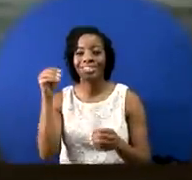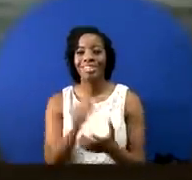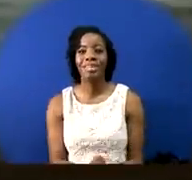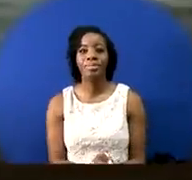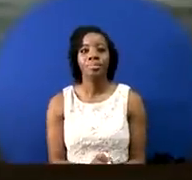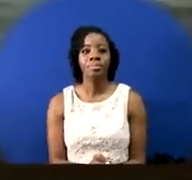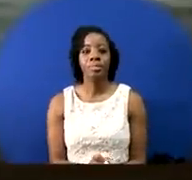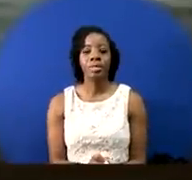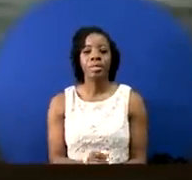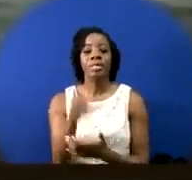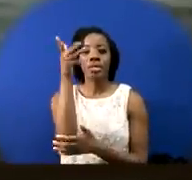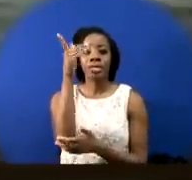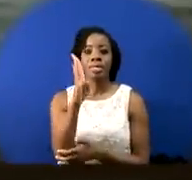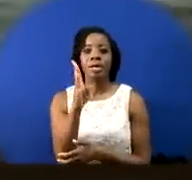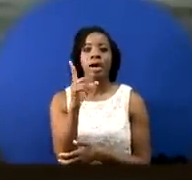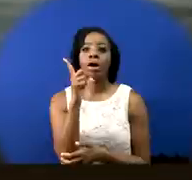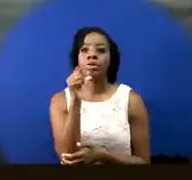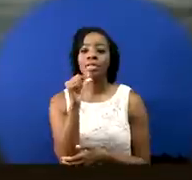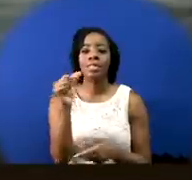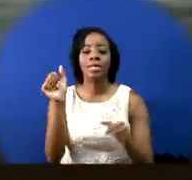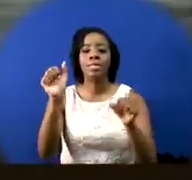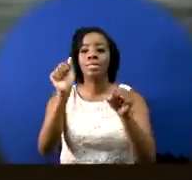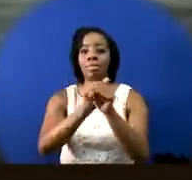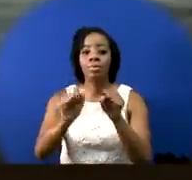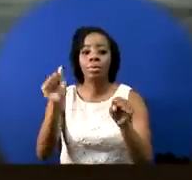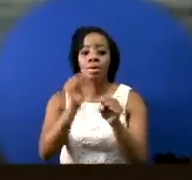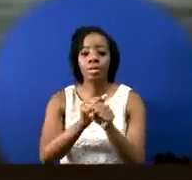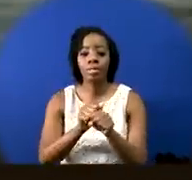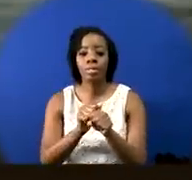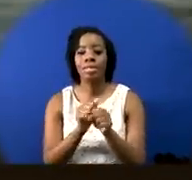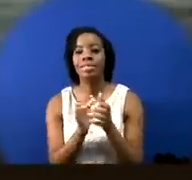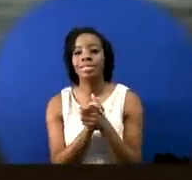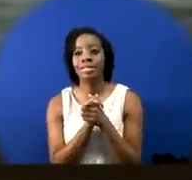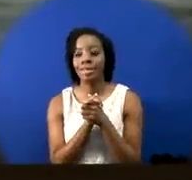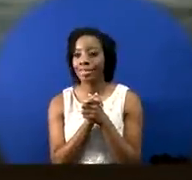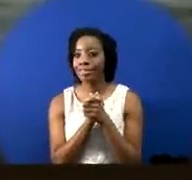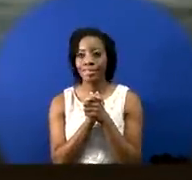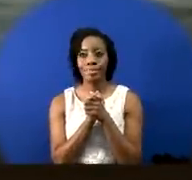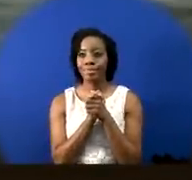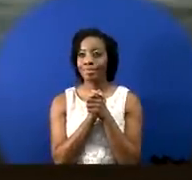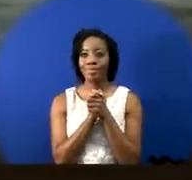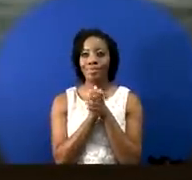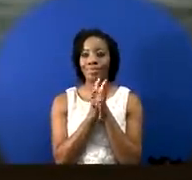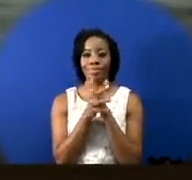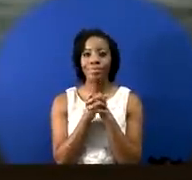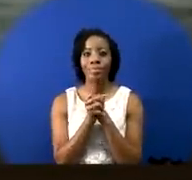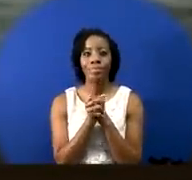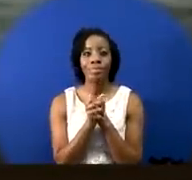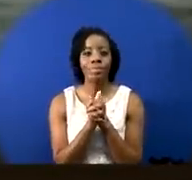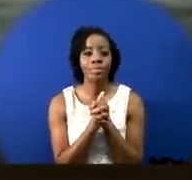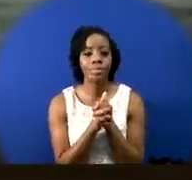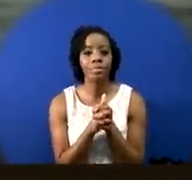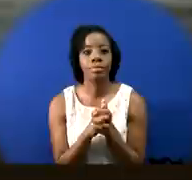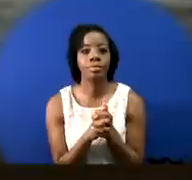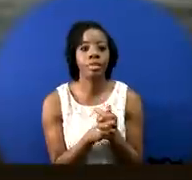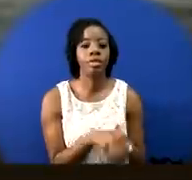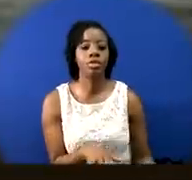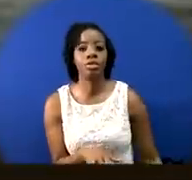The God who works things out.